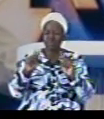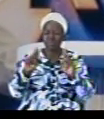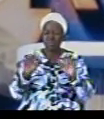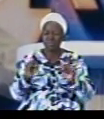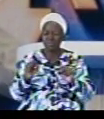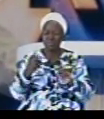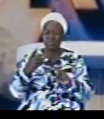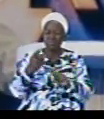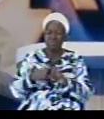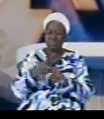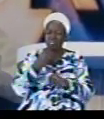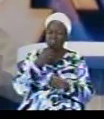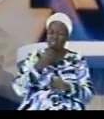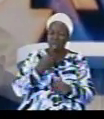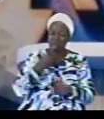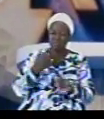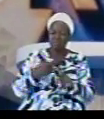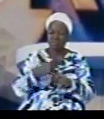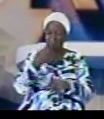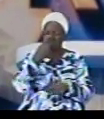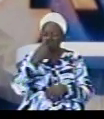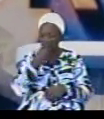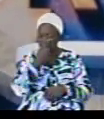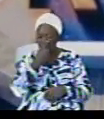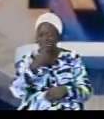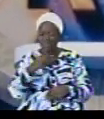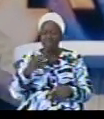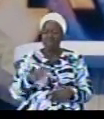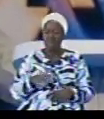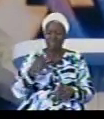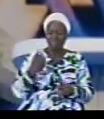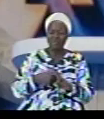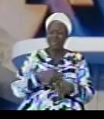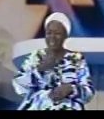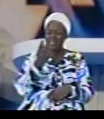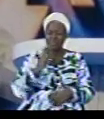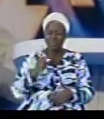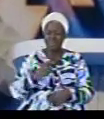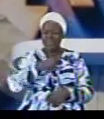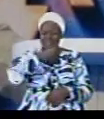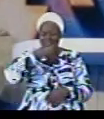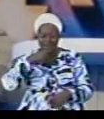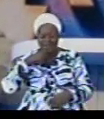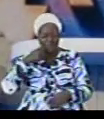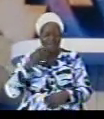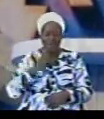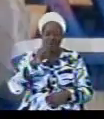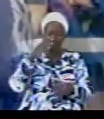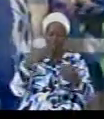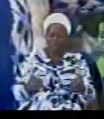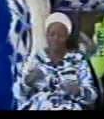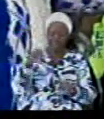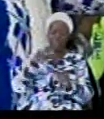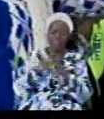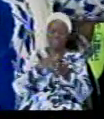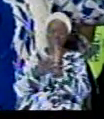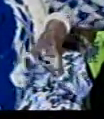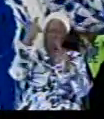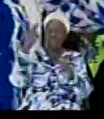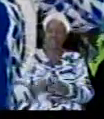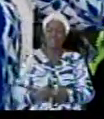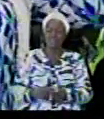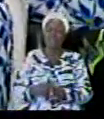blood, from the nose of blood, from anyone, dry up now in Jesus' name.